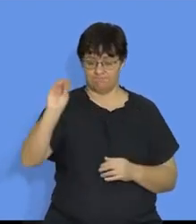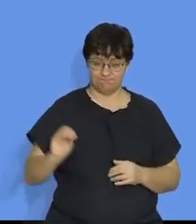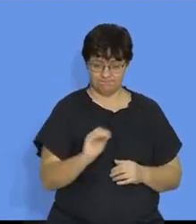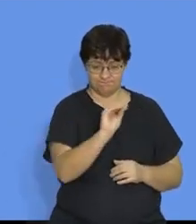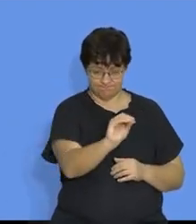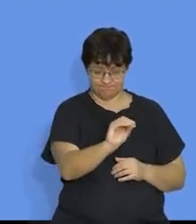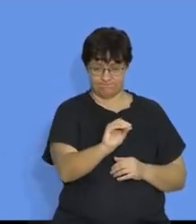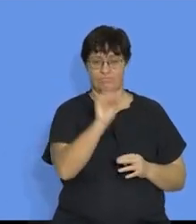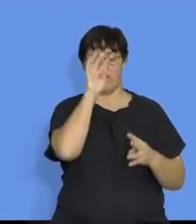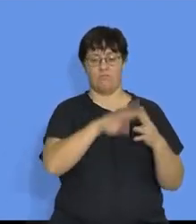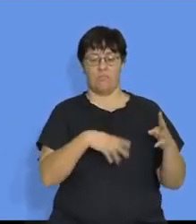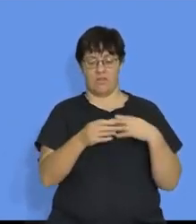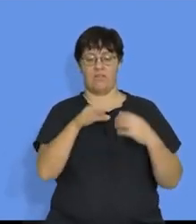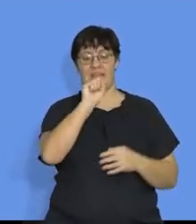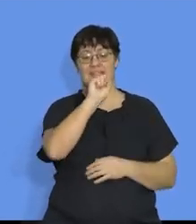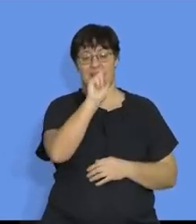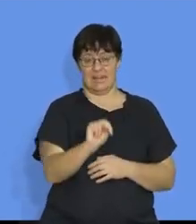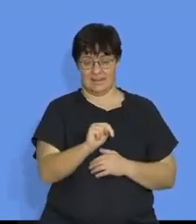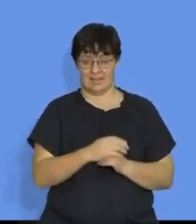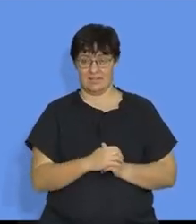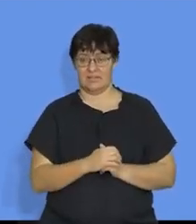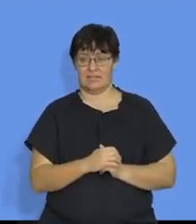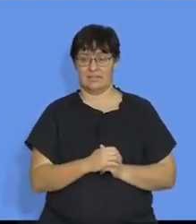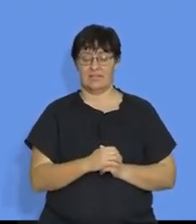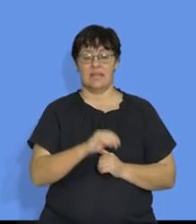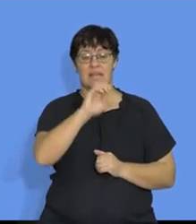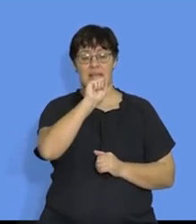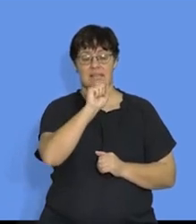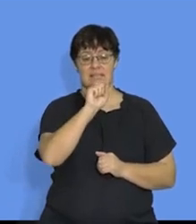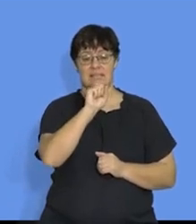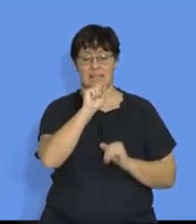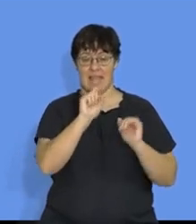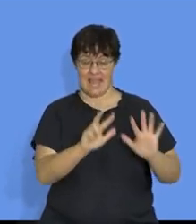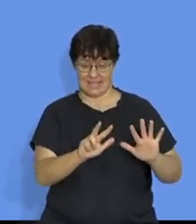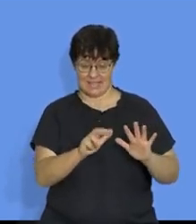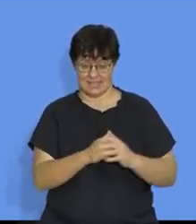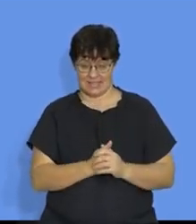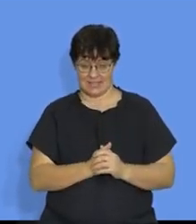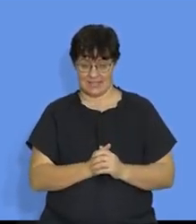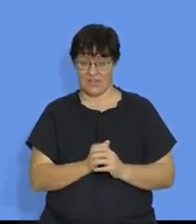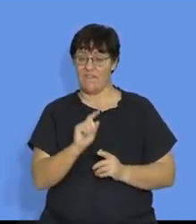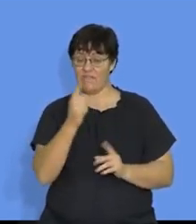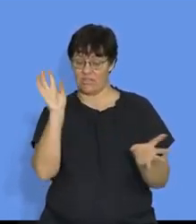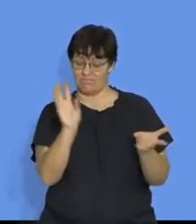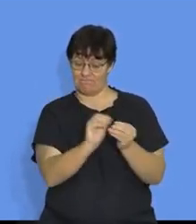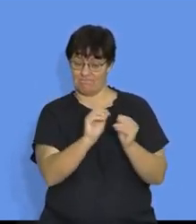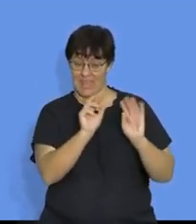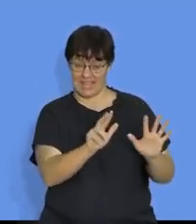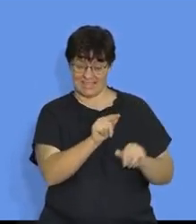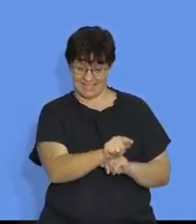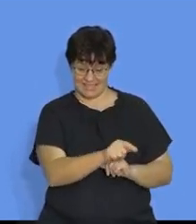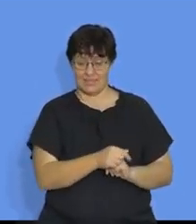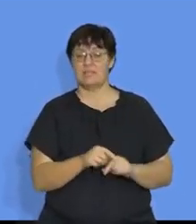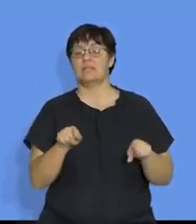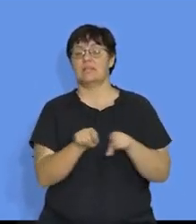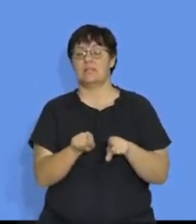all into the formula for Sn. So S8, so the sum of the first 8 terms, will be